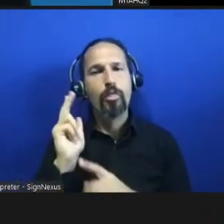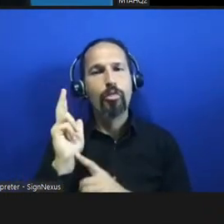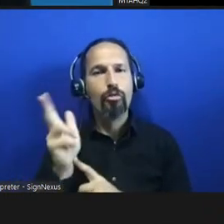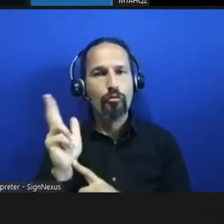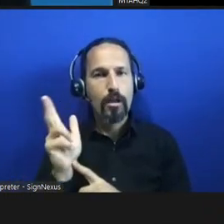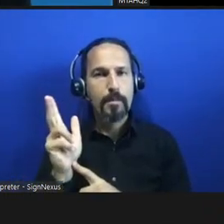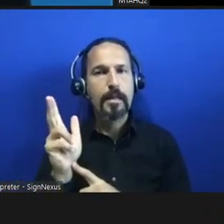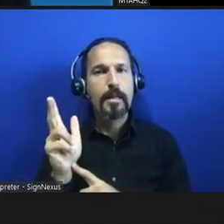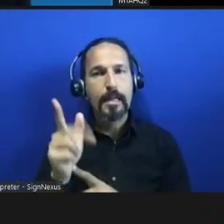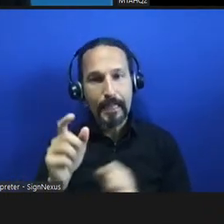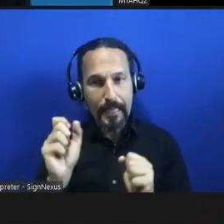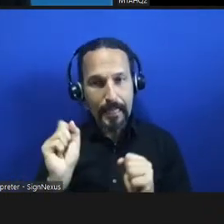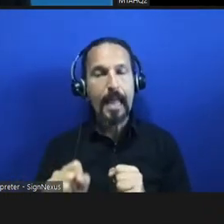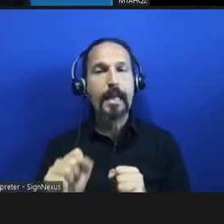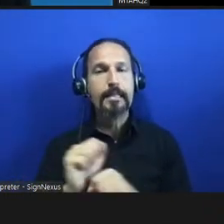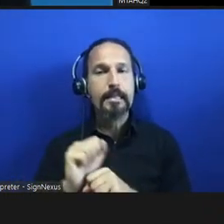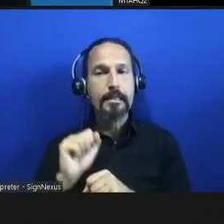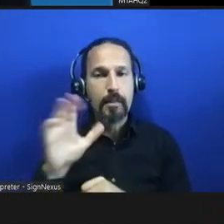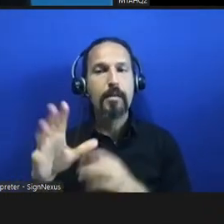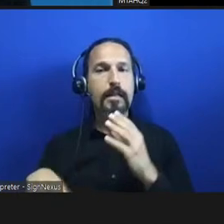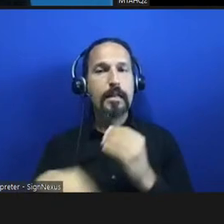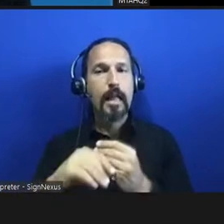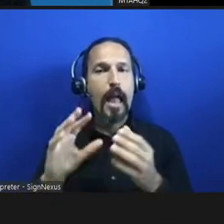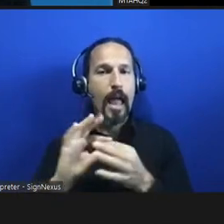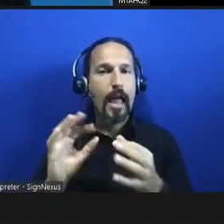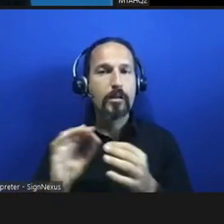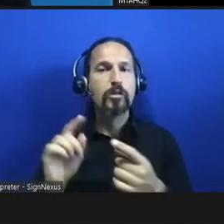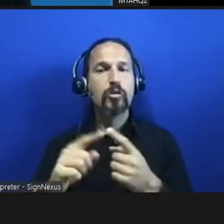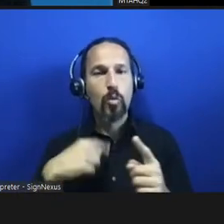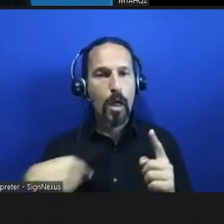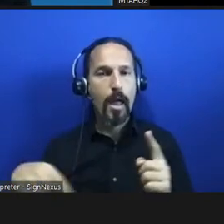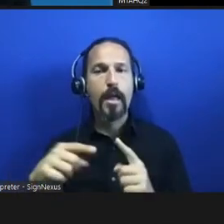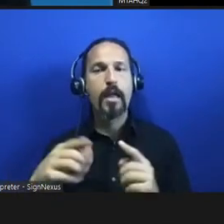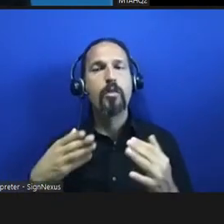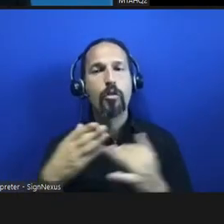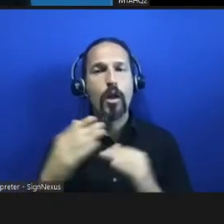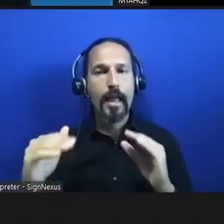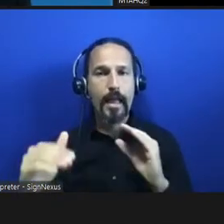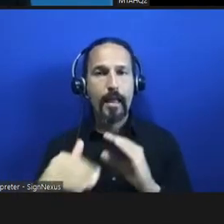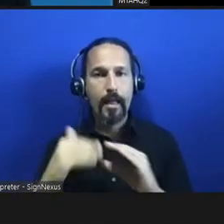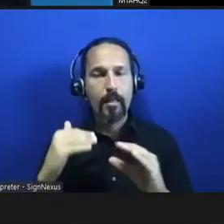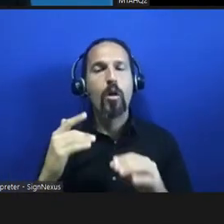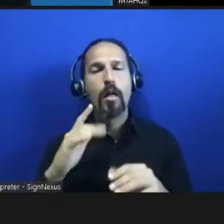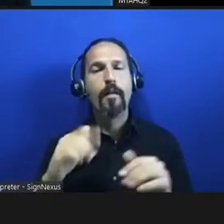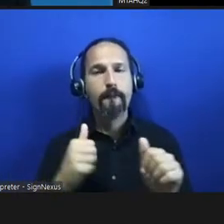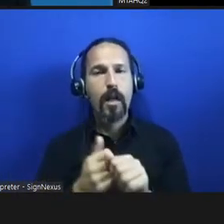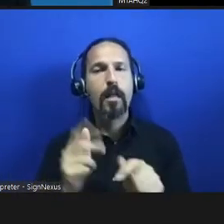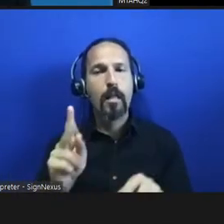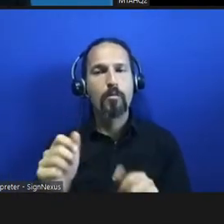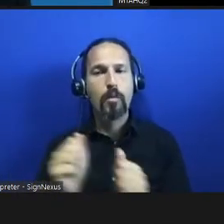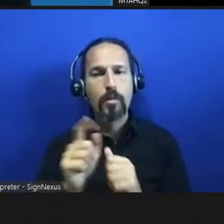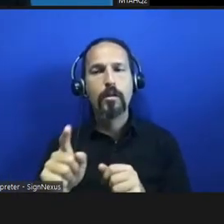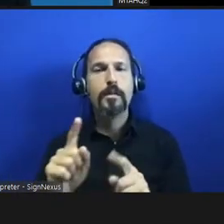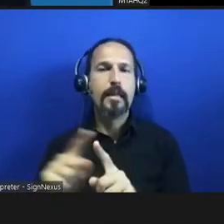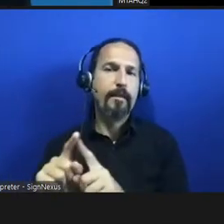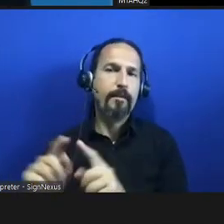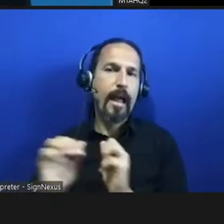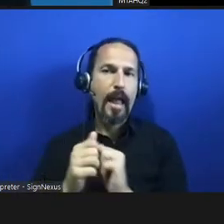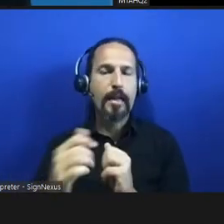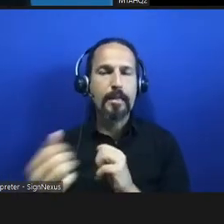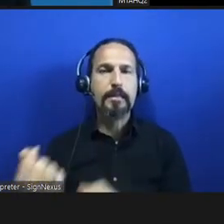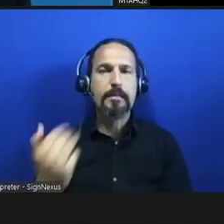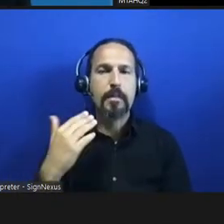three minutes you can submit additional comments to us via email and we'll follow up with you on different ways to